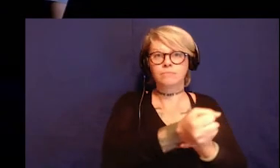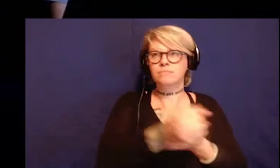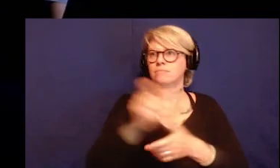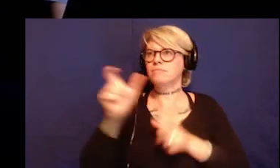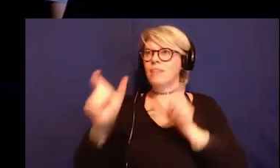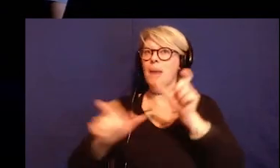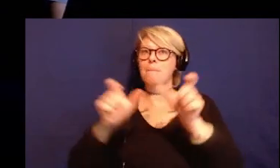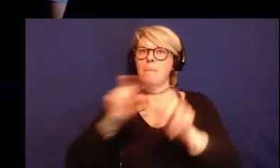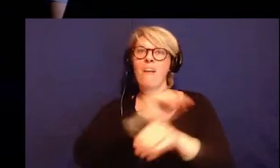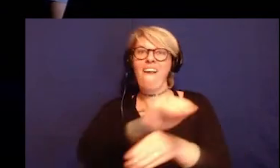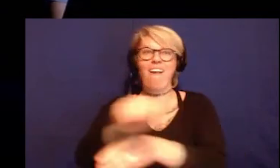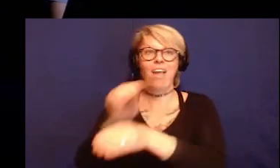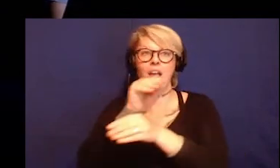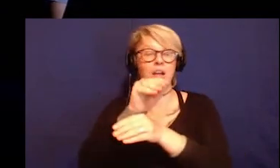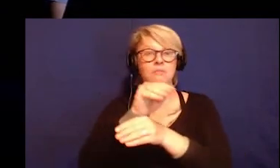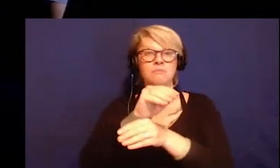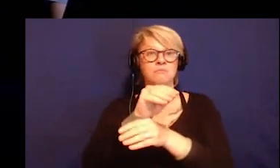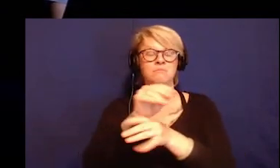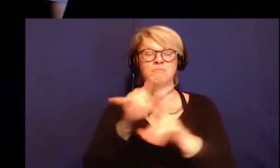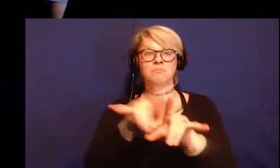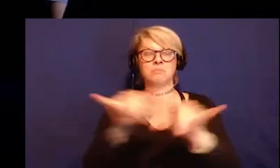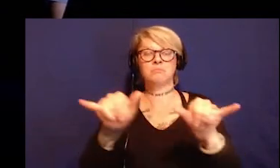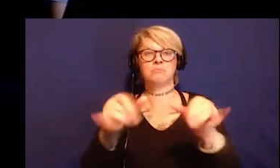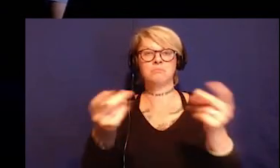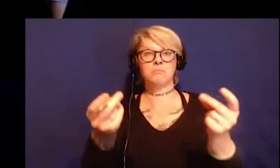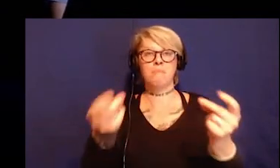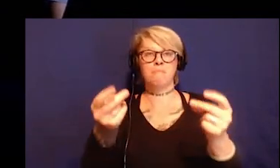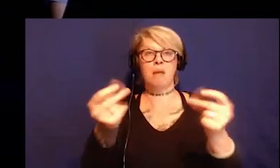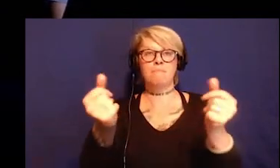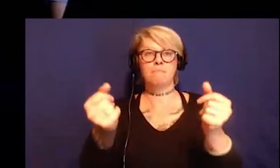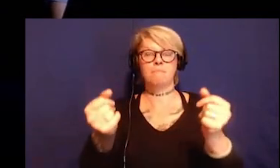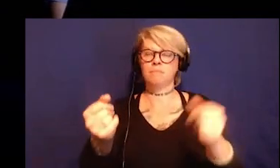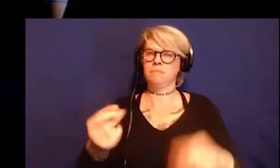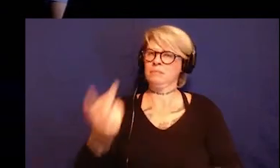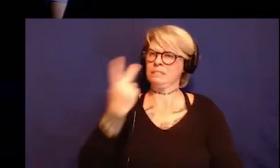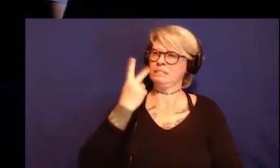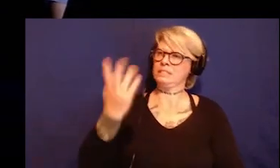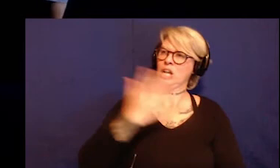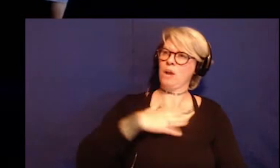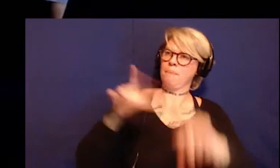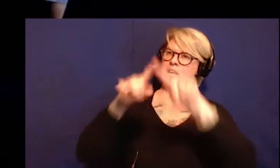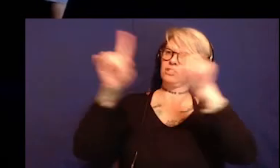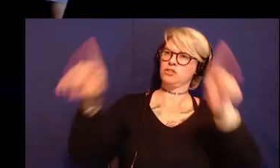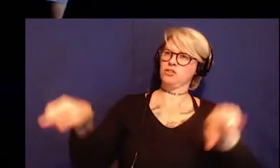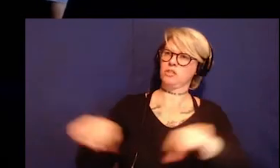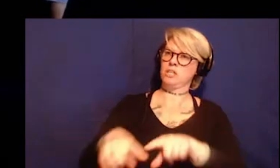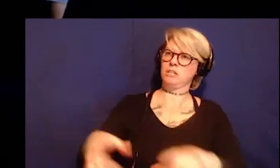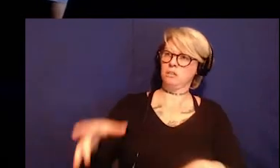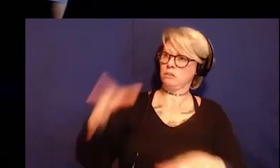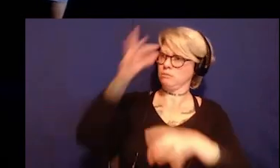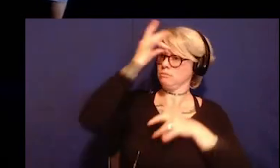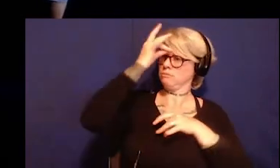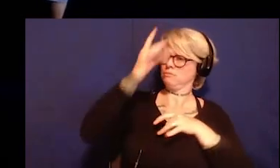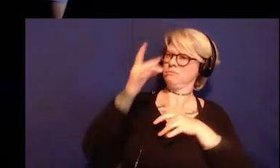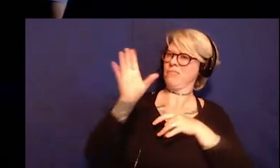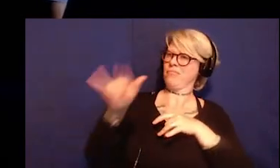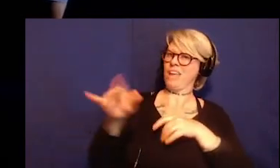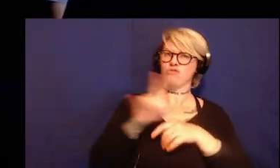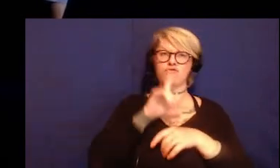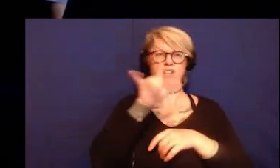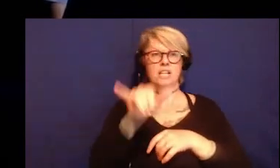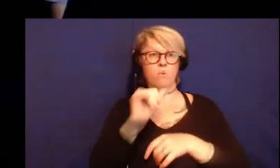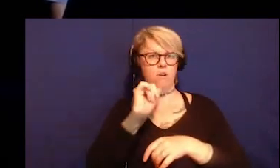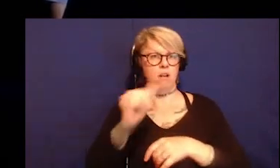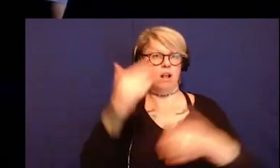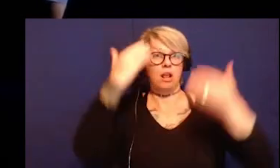feed. I don't know the difference between what I see on my screen and off my screen. Nothing is as real as I remember